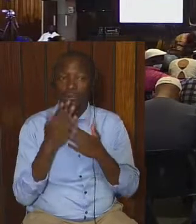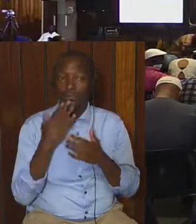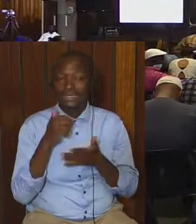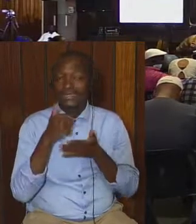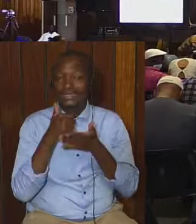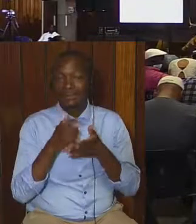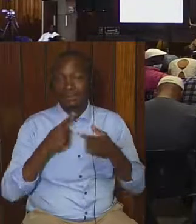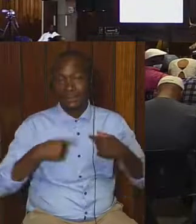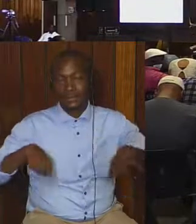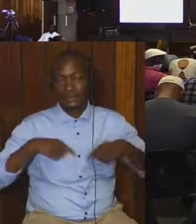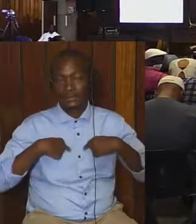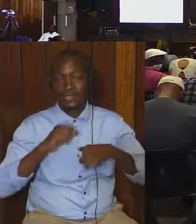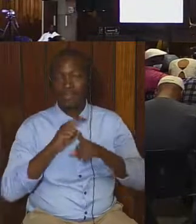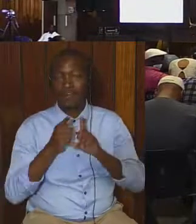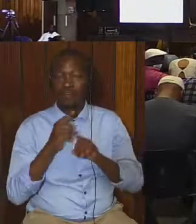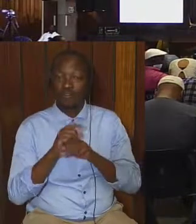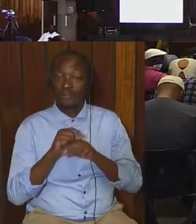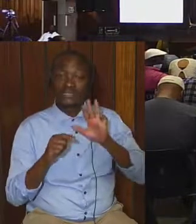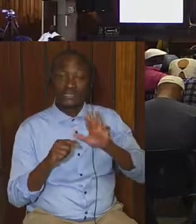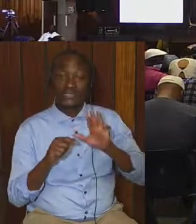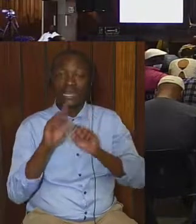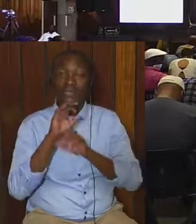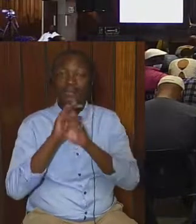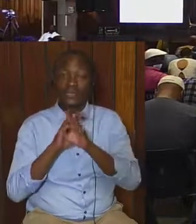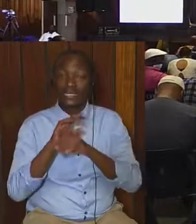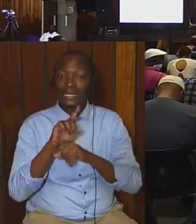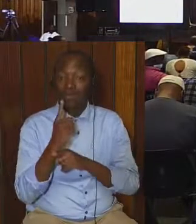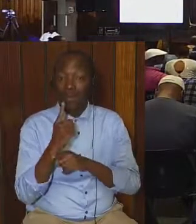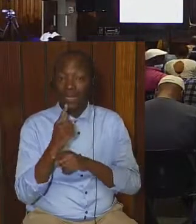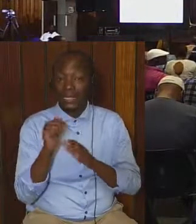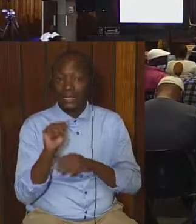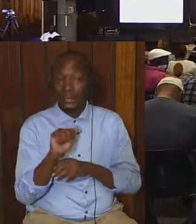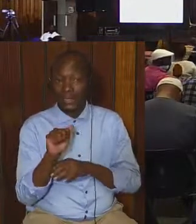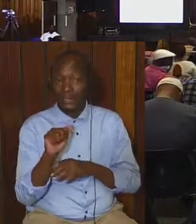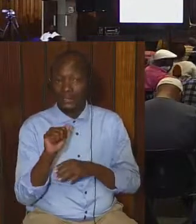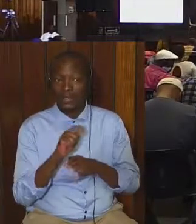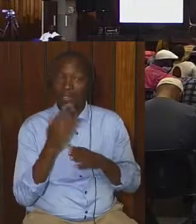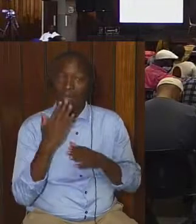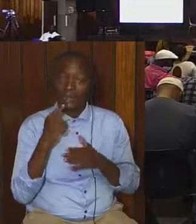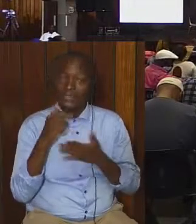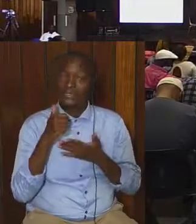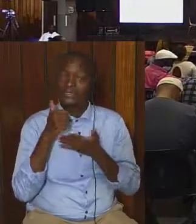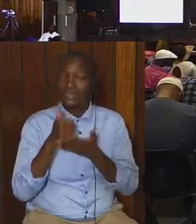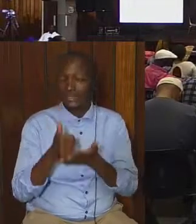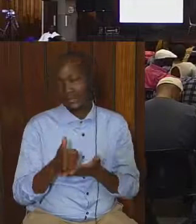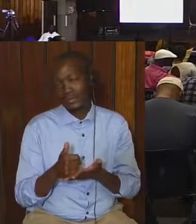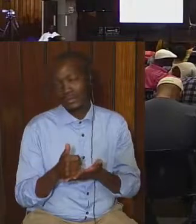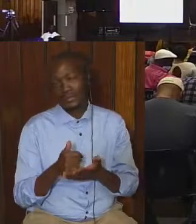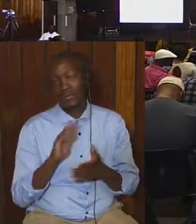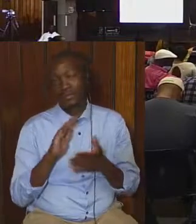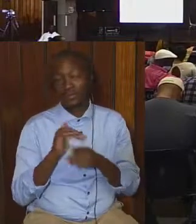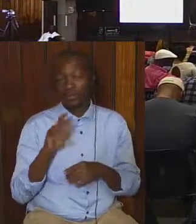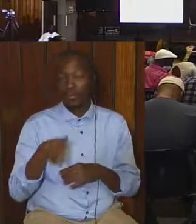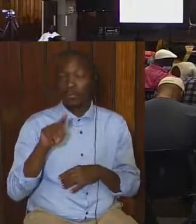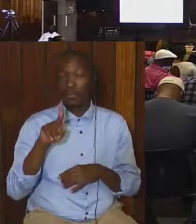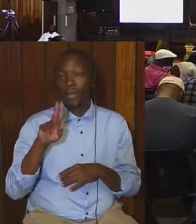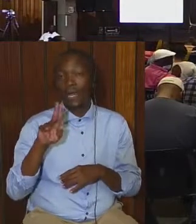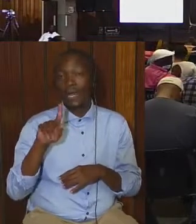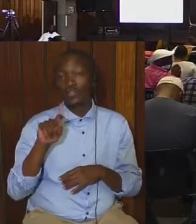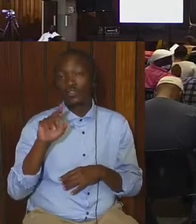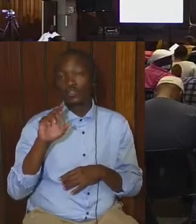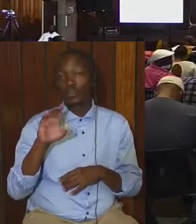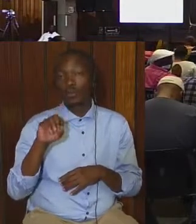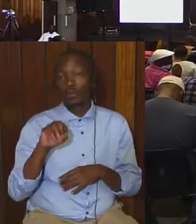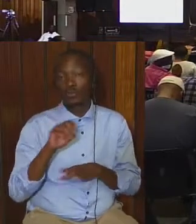nisincede kule 9% athi uyayifaka ngeyi-1 zaka-April ake nisincede government Phela uPhatko ngumntwana